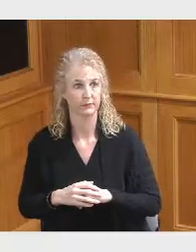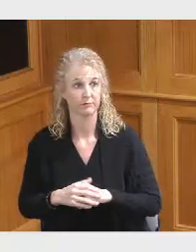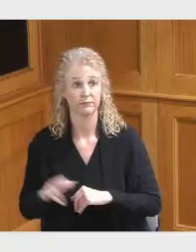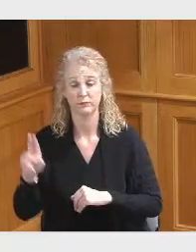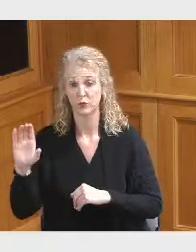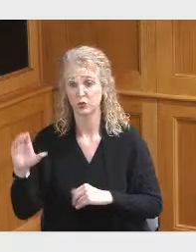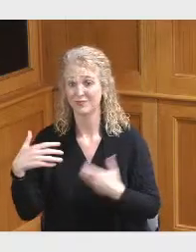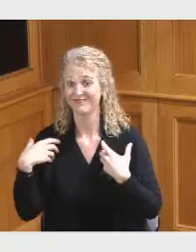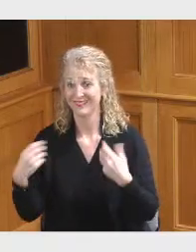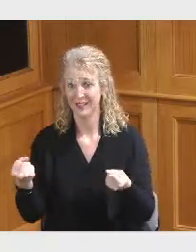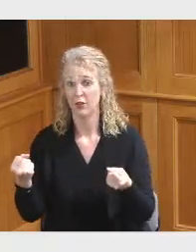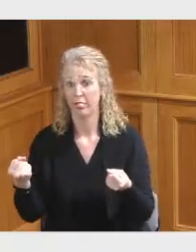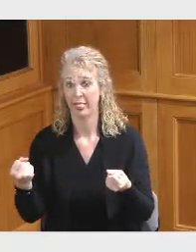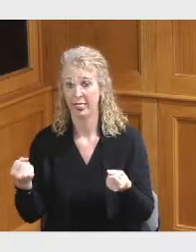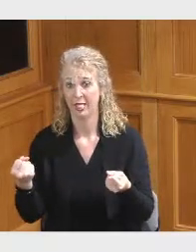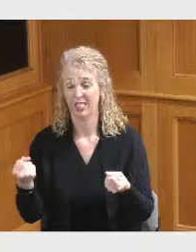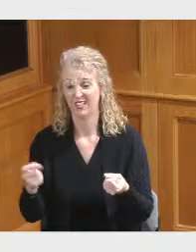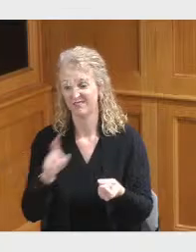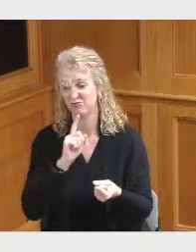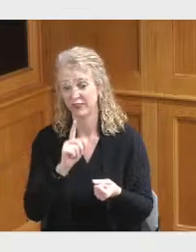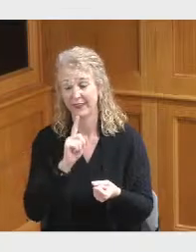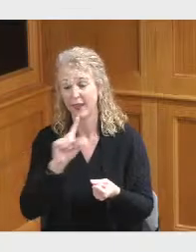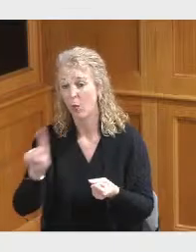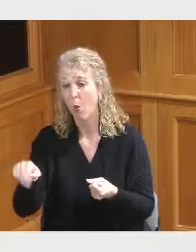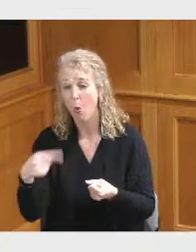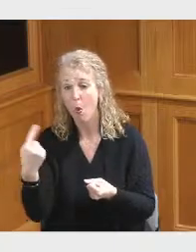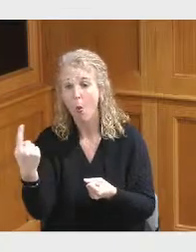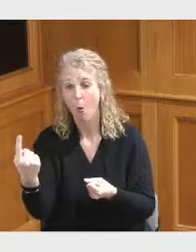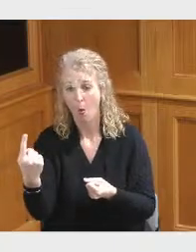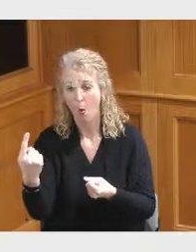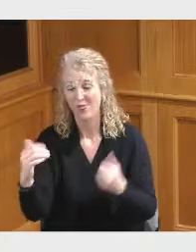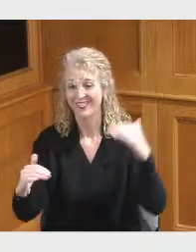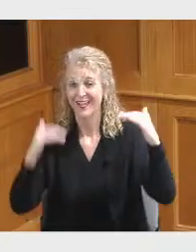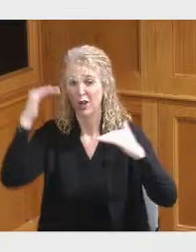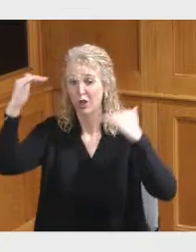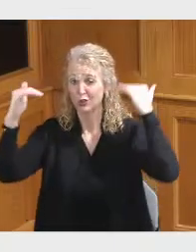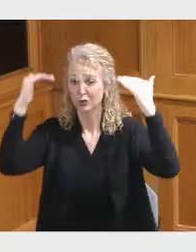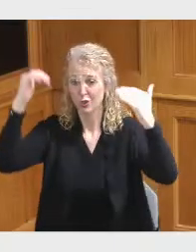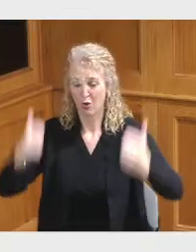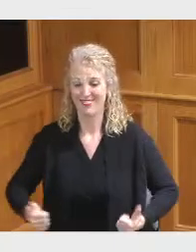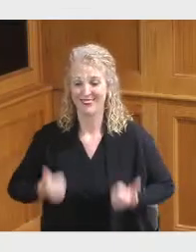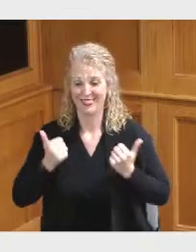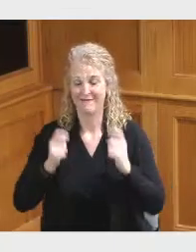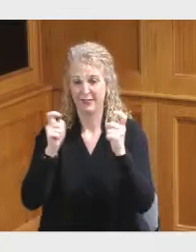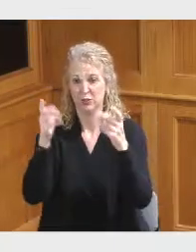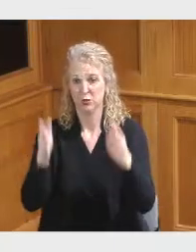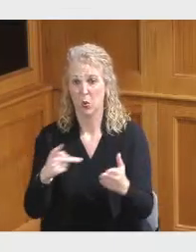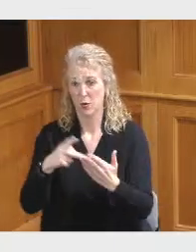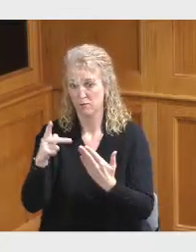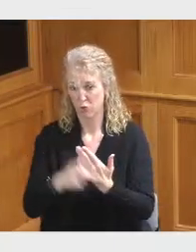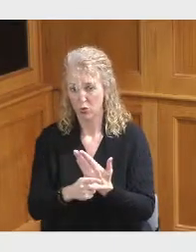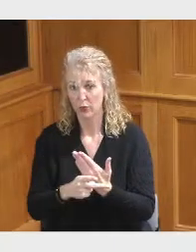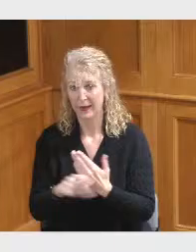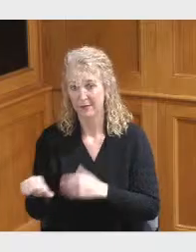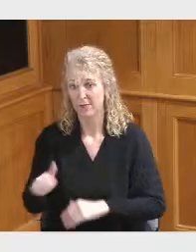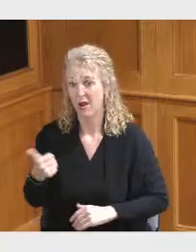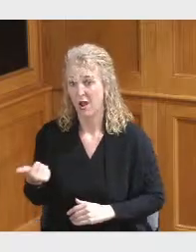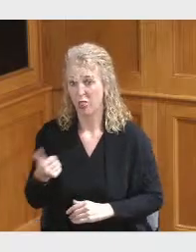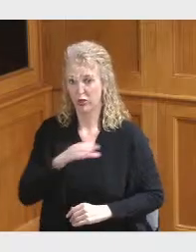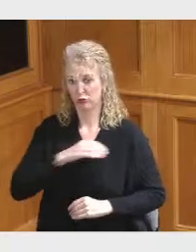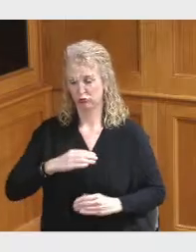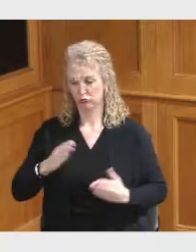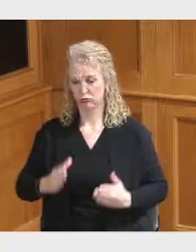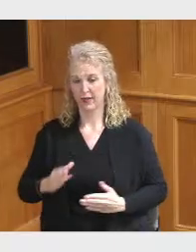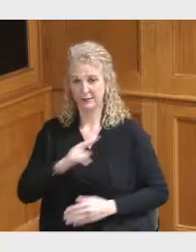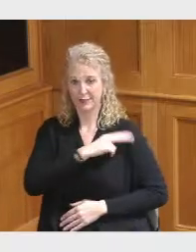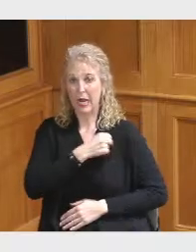UC Health pretty much offers the only adult living donor program in the region, the other one being Christ